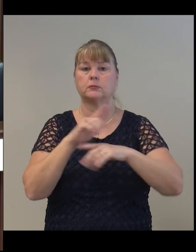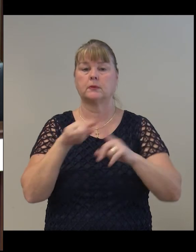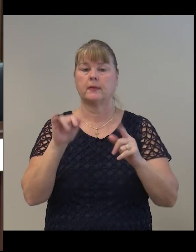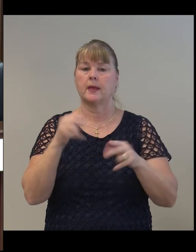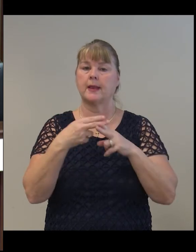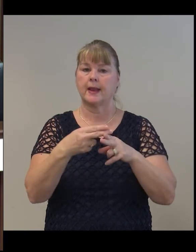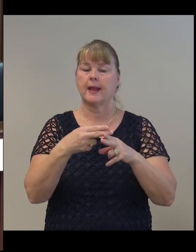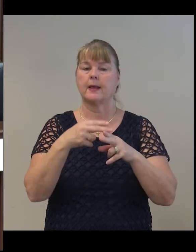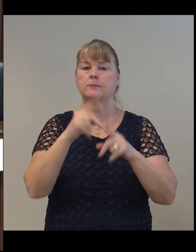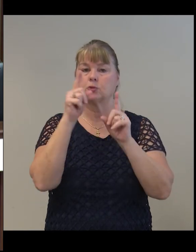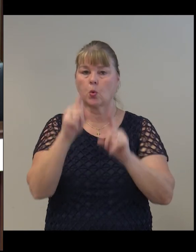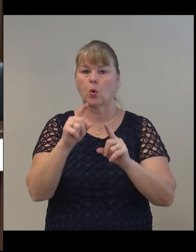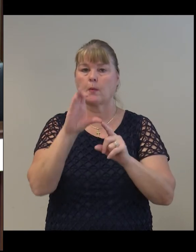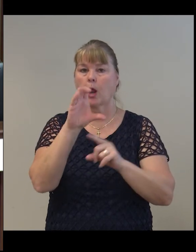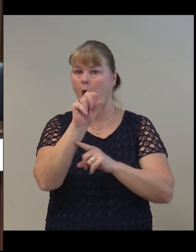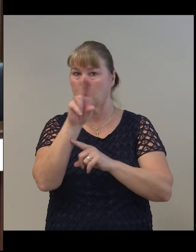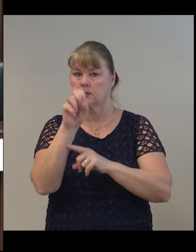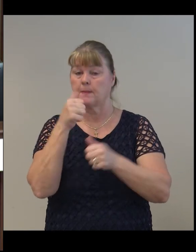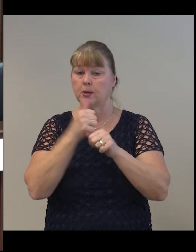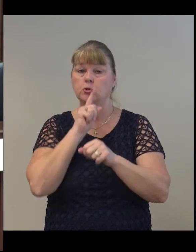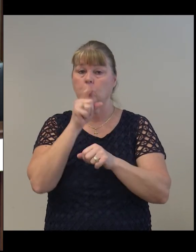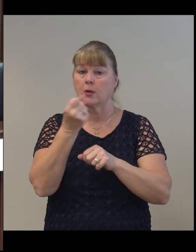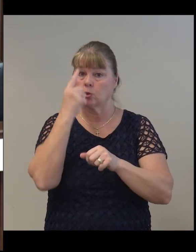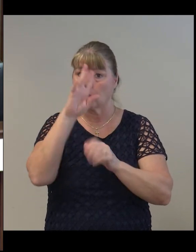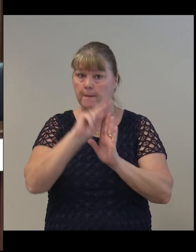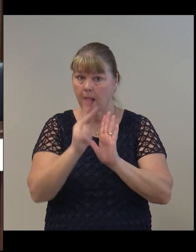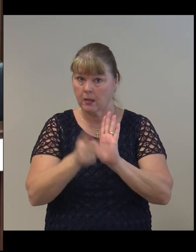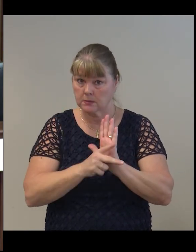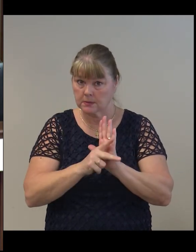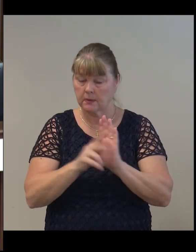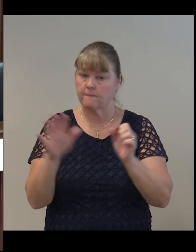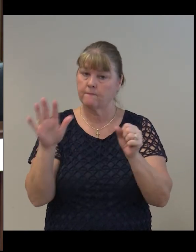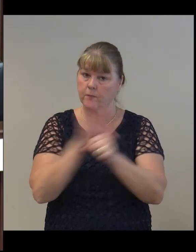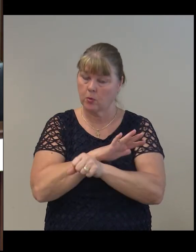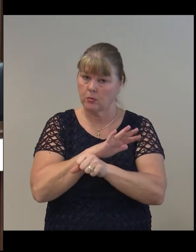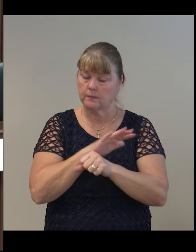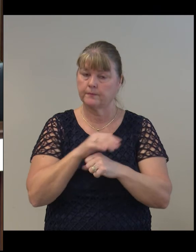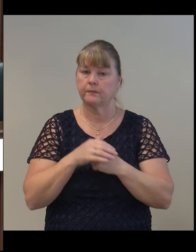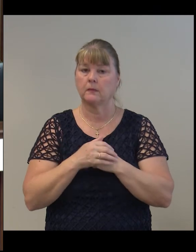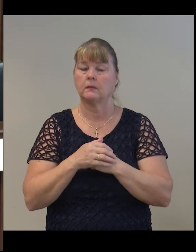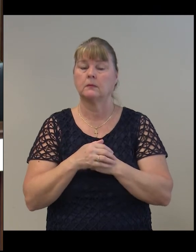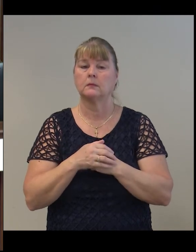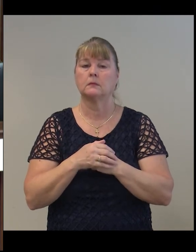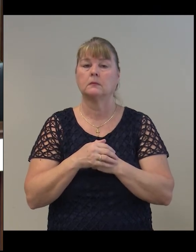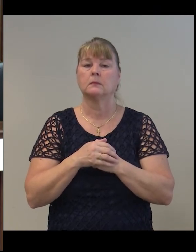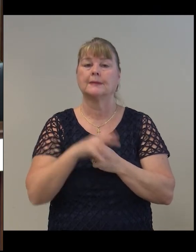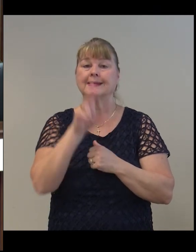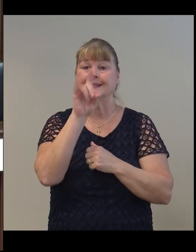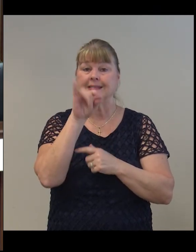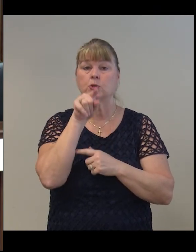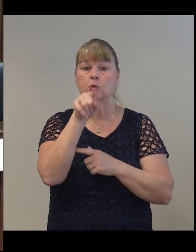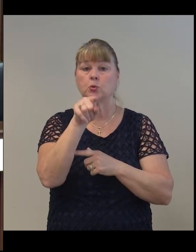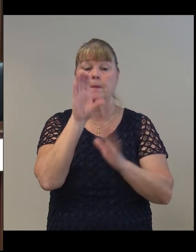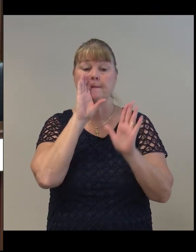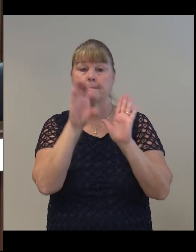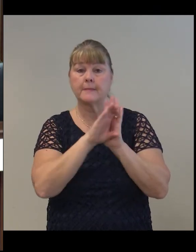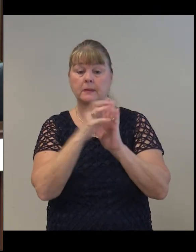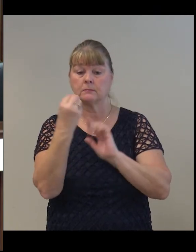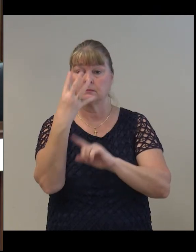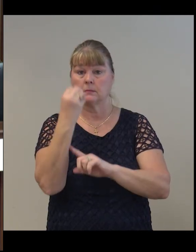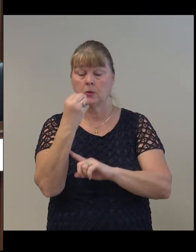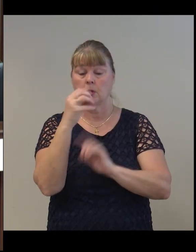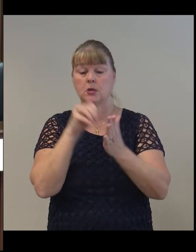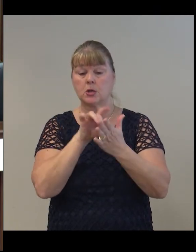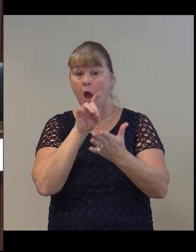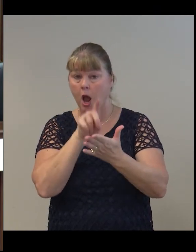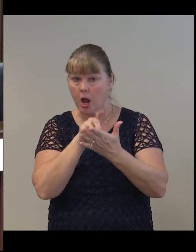of those named storm clauses. So make sure that you understand your policy in its entirety. Did you photograph